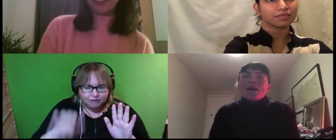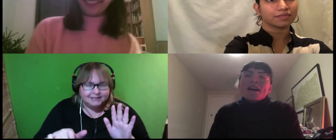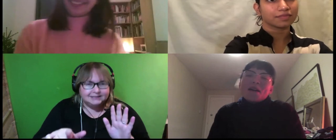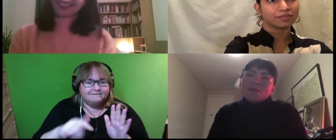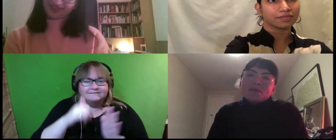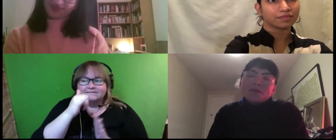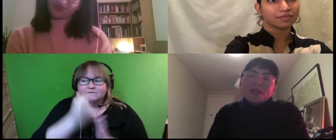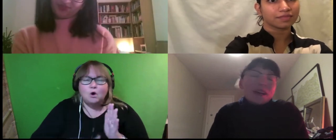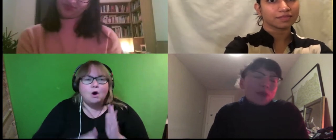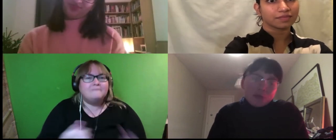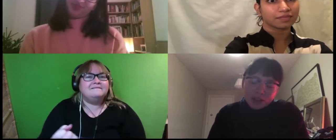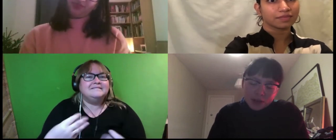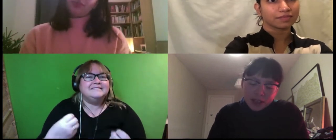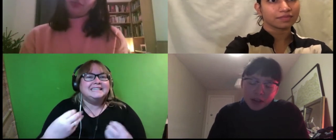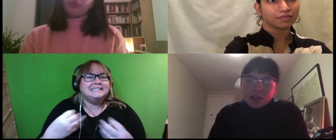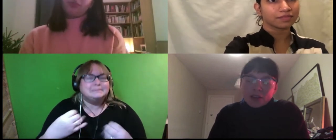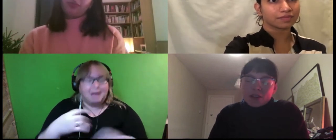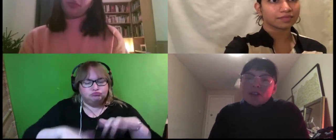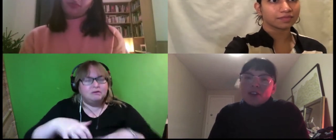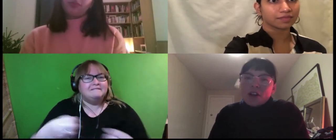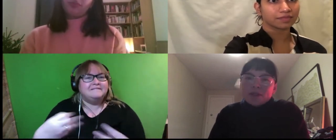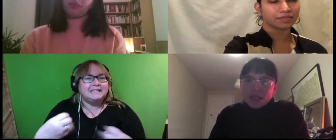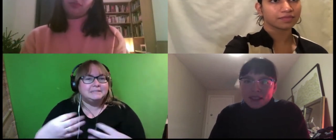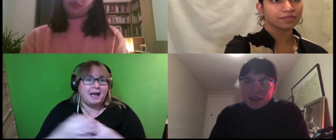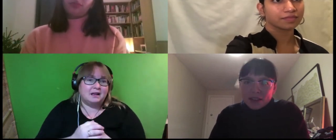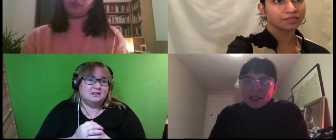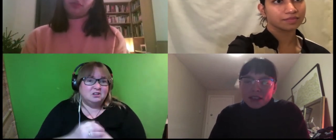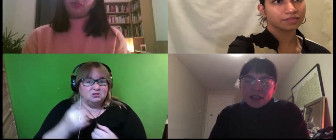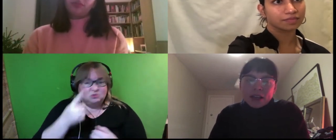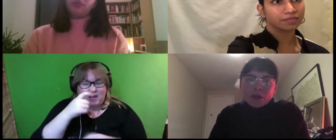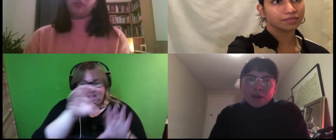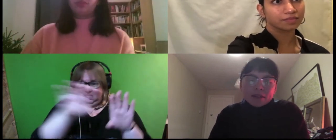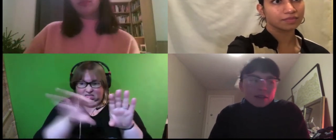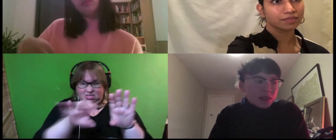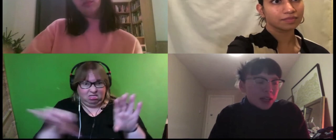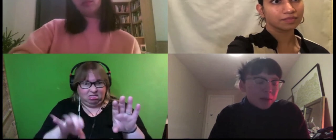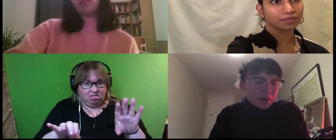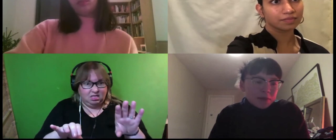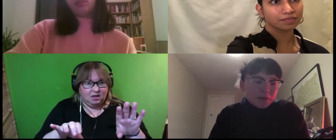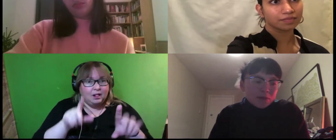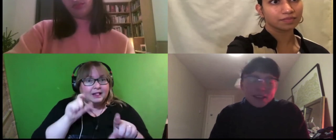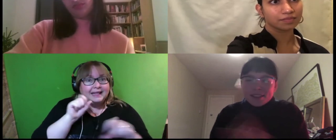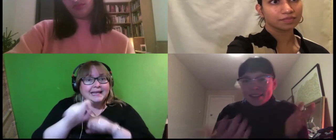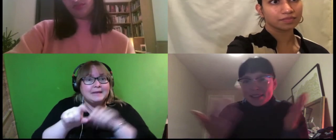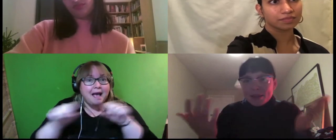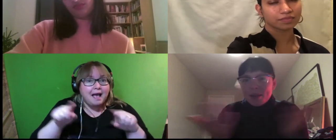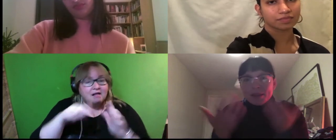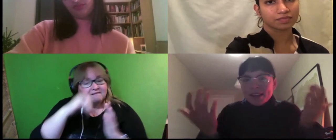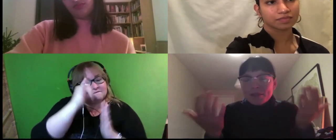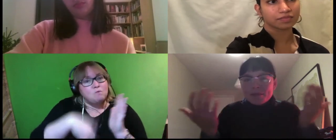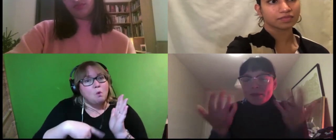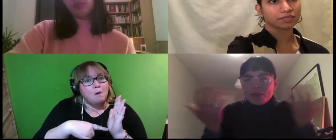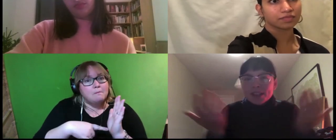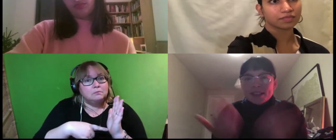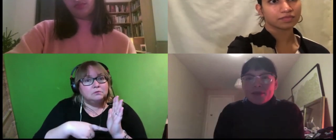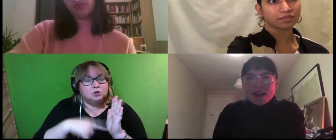but we do take all your comments really seriously, and helping shape what is becoming like